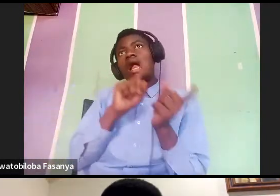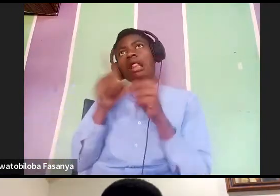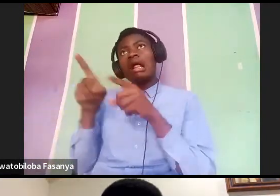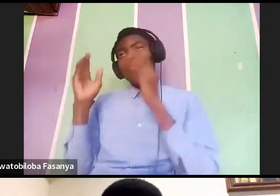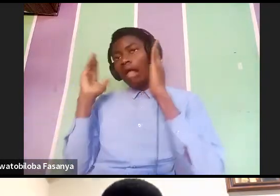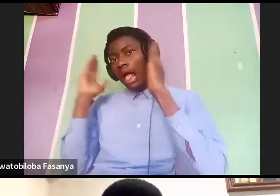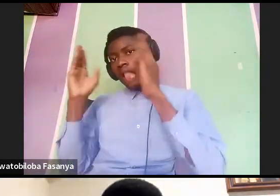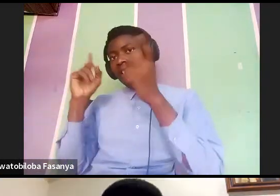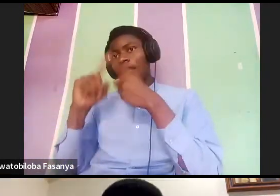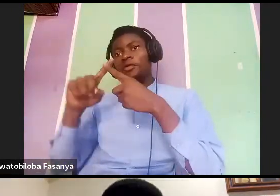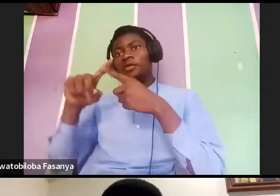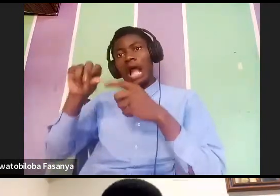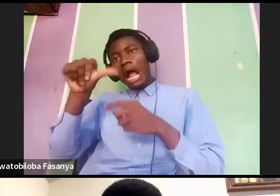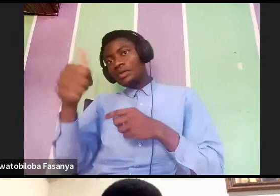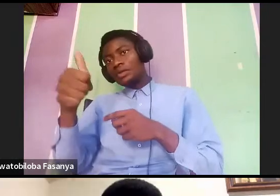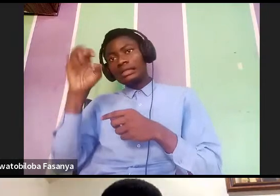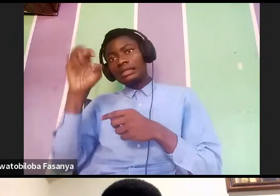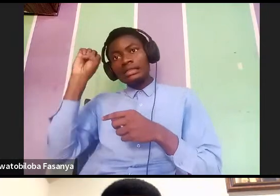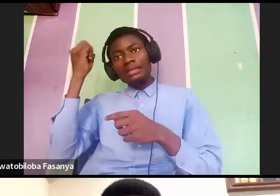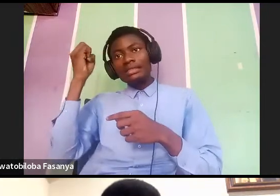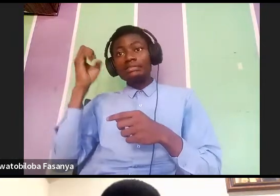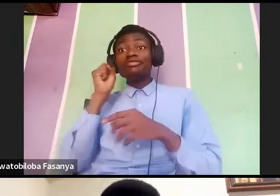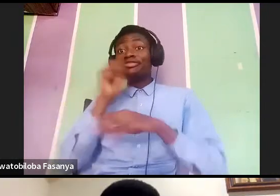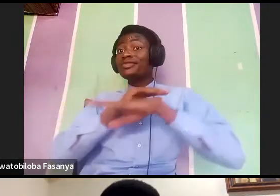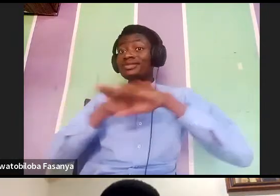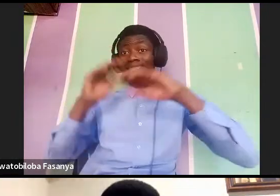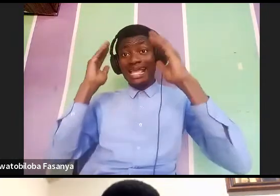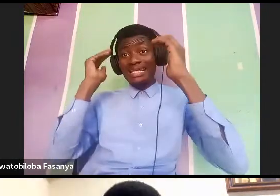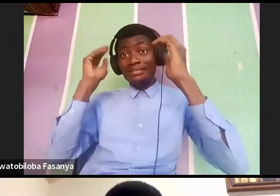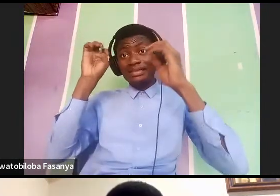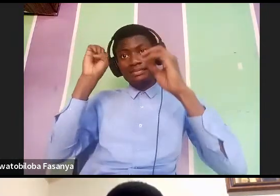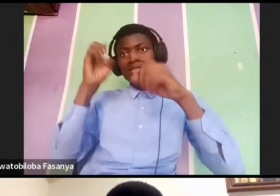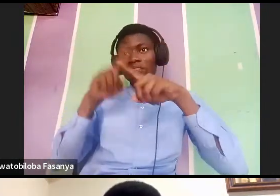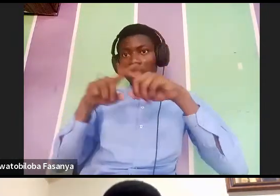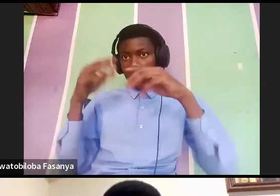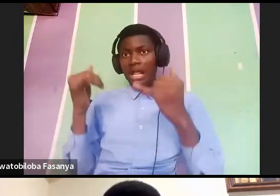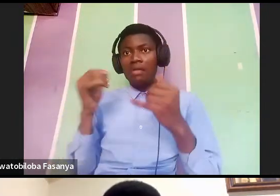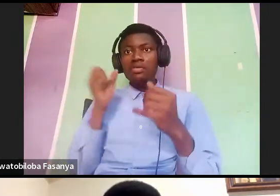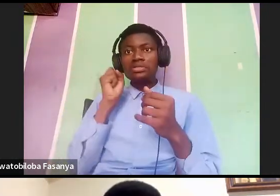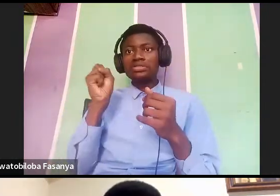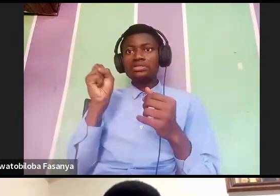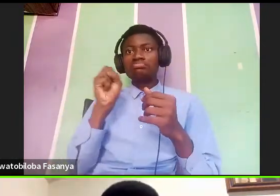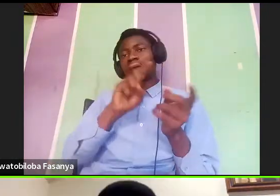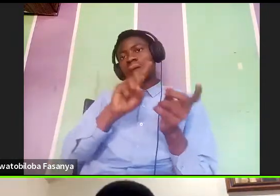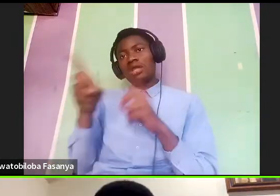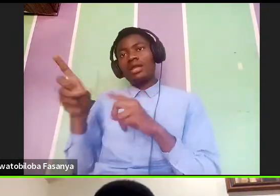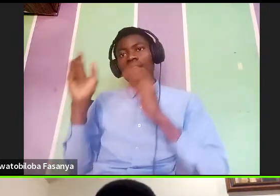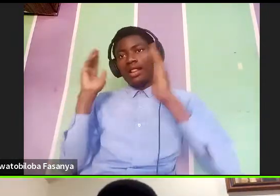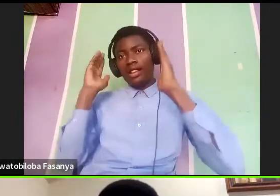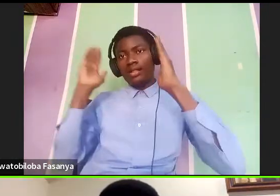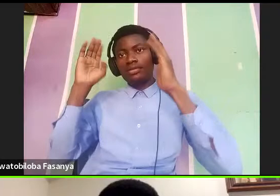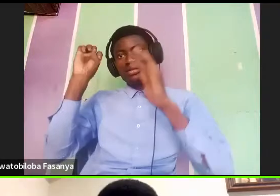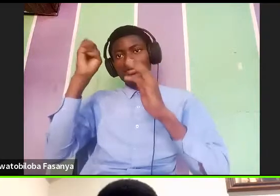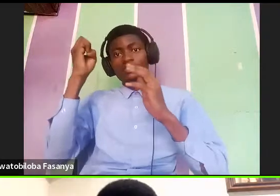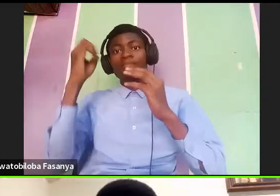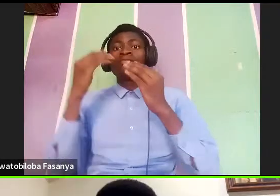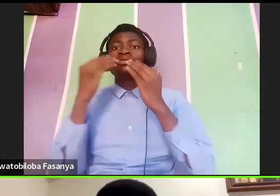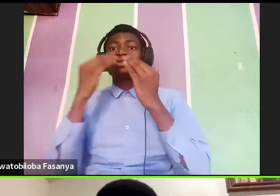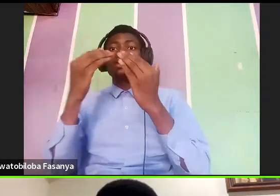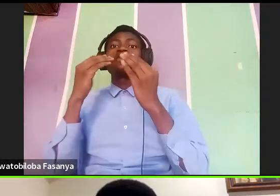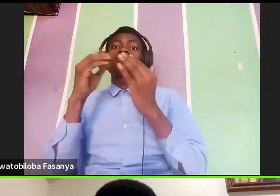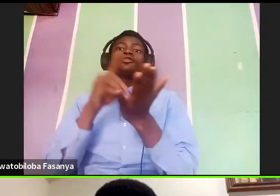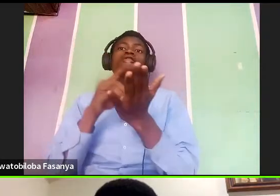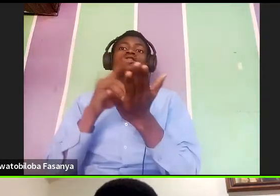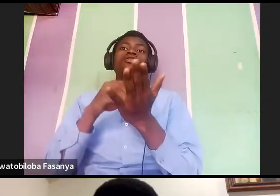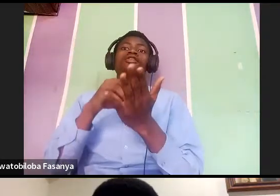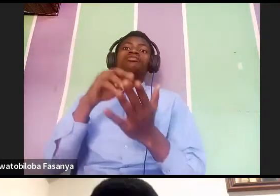needed for the emergency I wasn't expecting. So thank you, Dr. Toby. Thank you, Dr. Odiomo. Thank you for calling on board. So one of the things